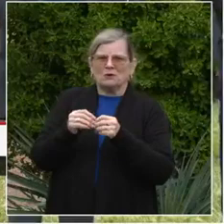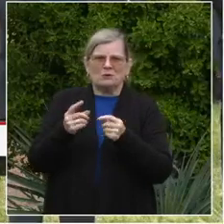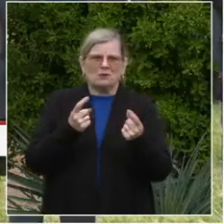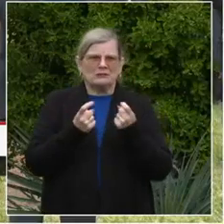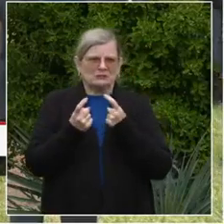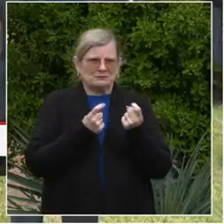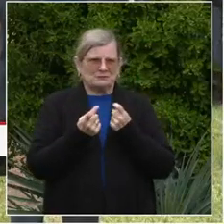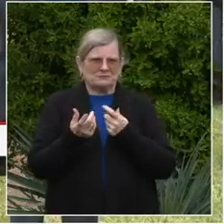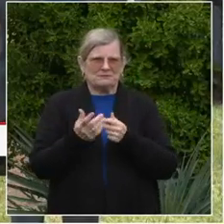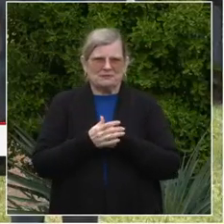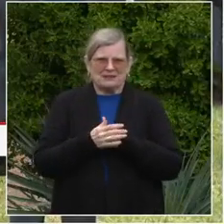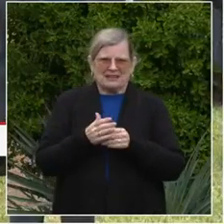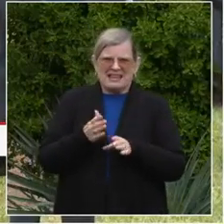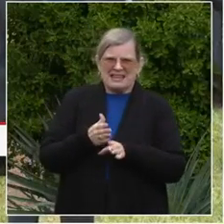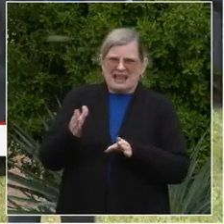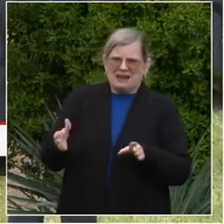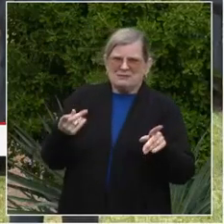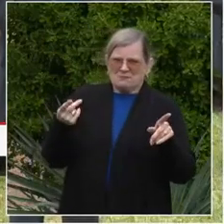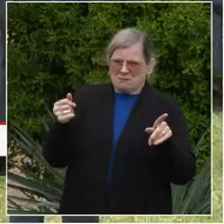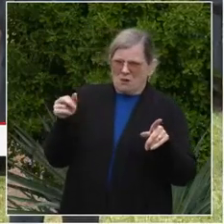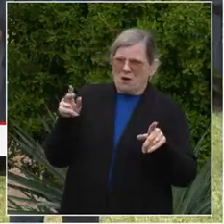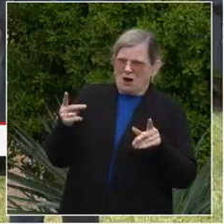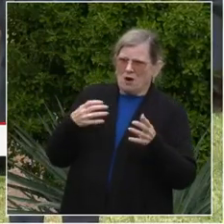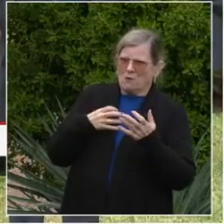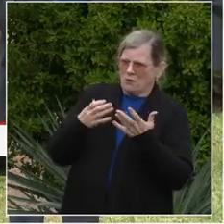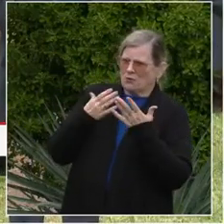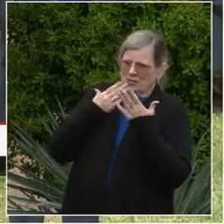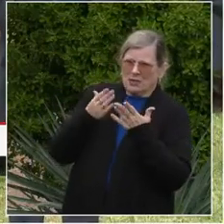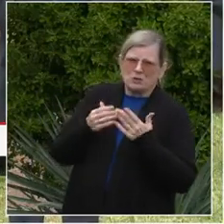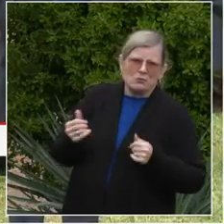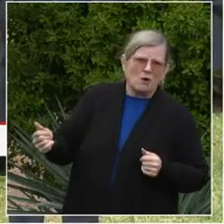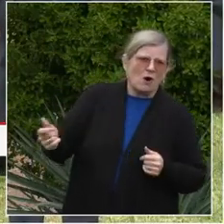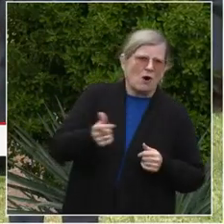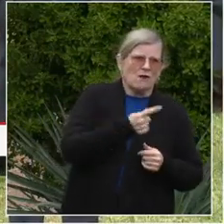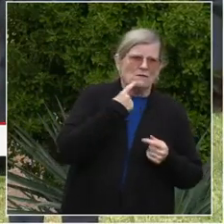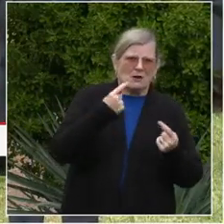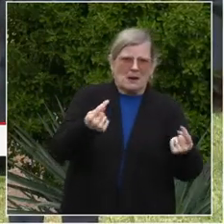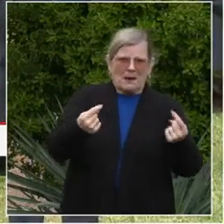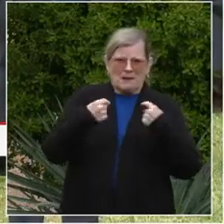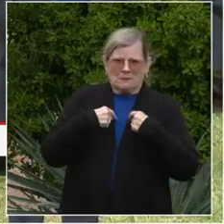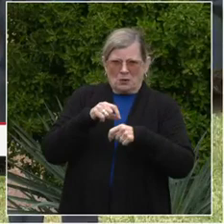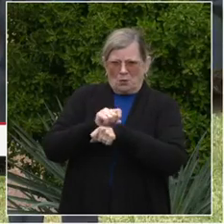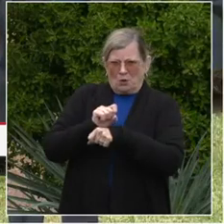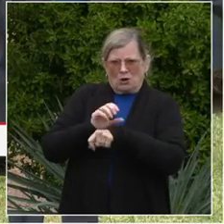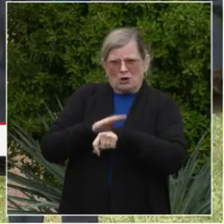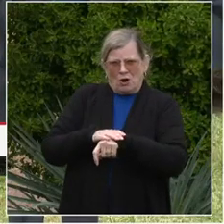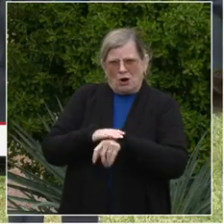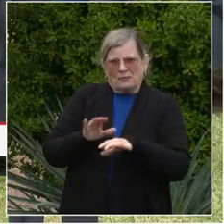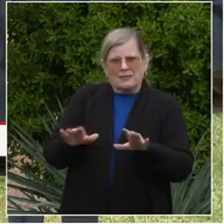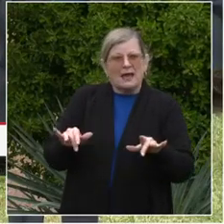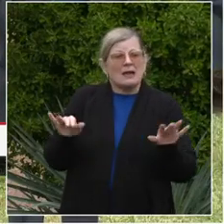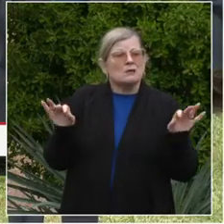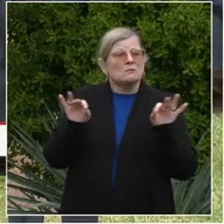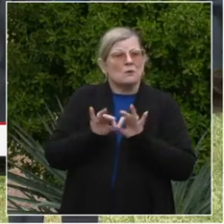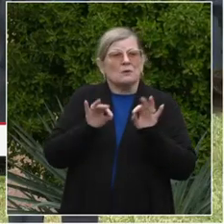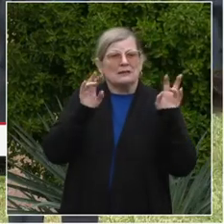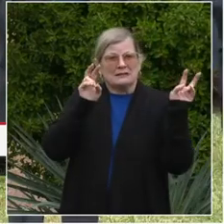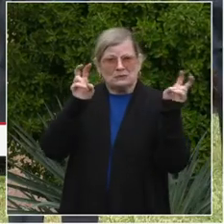on the park, and want to thank you all again for coming and for working on these important issues. I want to bring one other